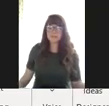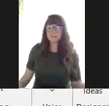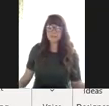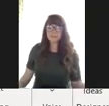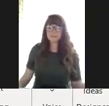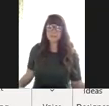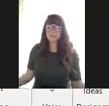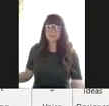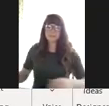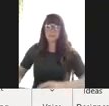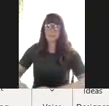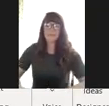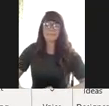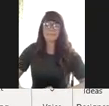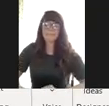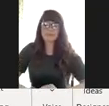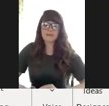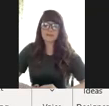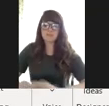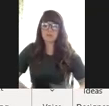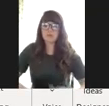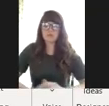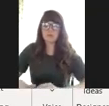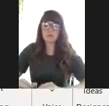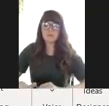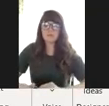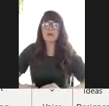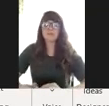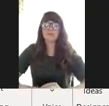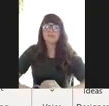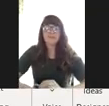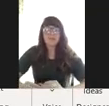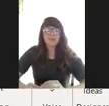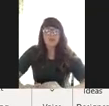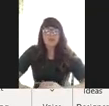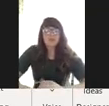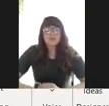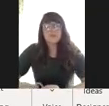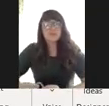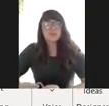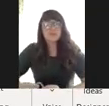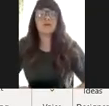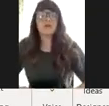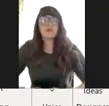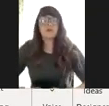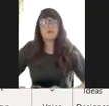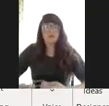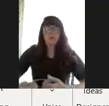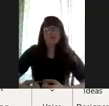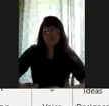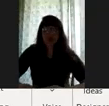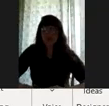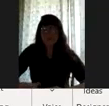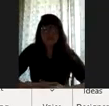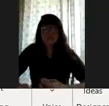Yeah. Well, yes. And we'll talk about that in a minute. Don't go that far yet? Okay. Yeah. Focus on the second part. Let's talk about that. Maybe that will